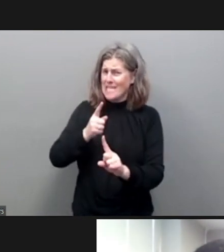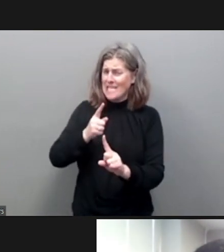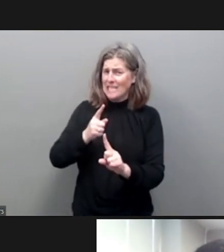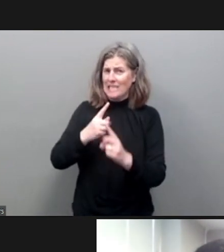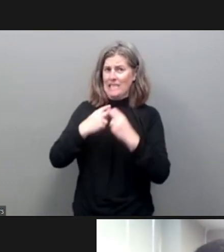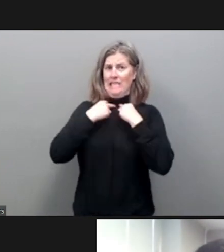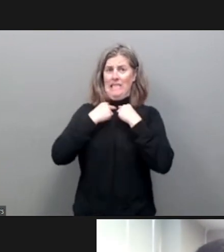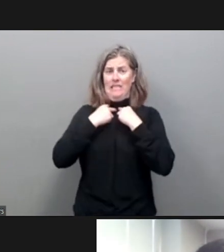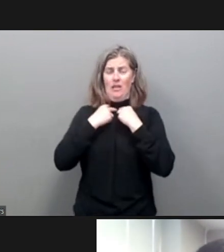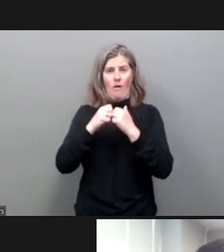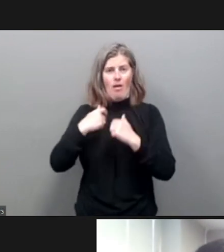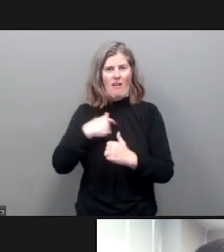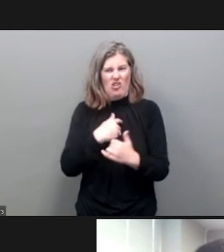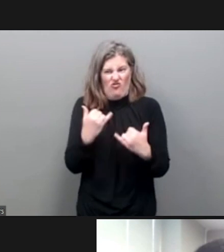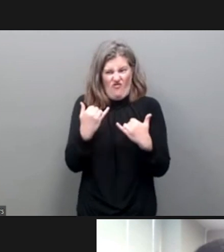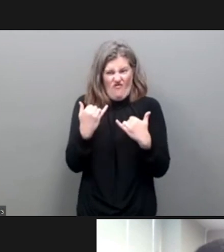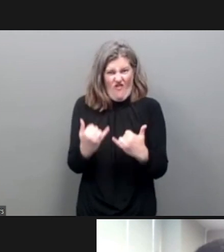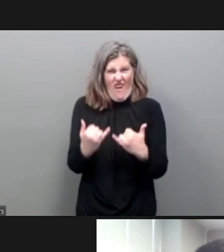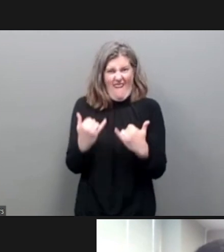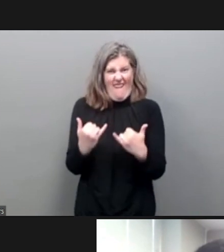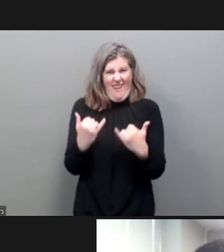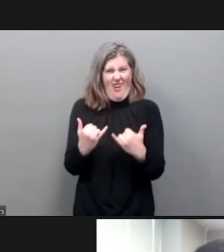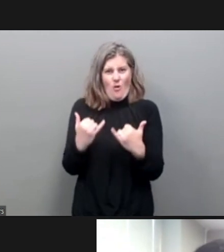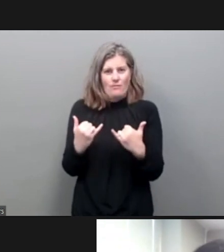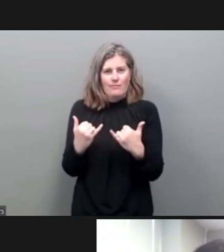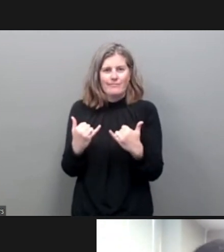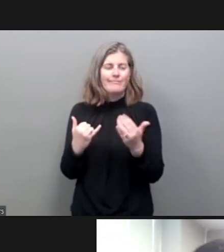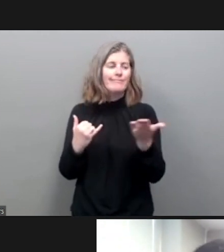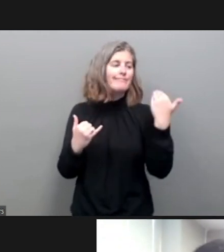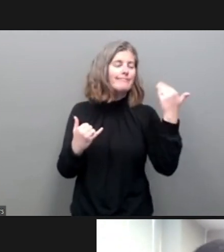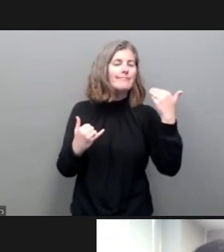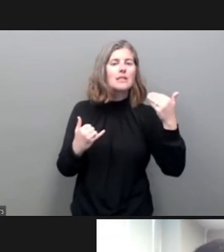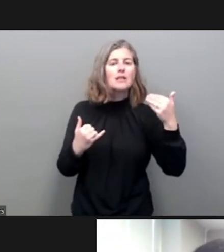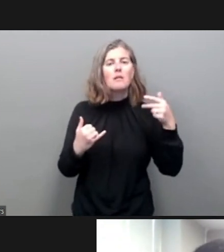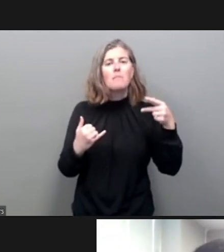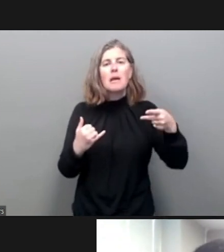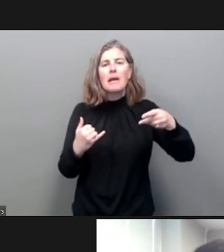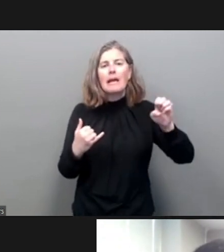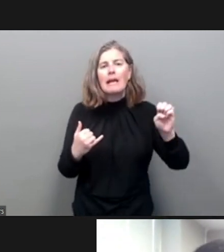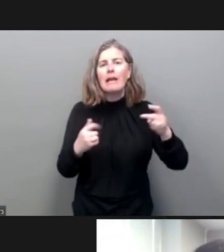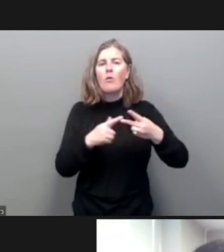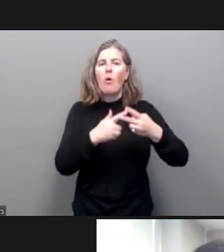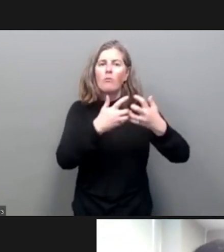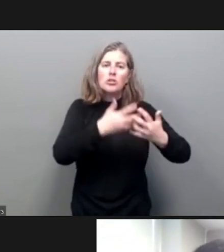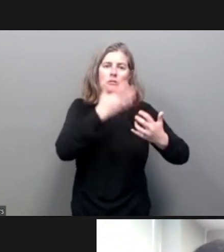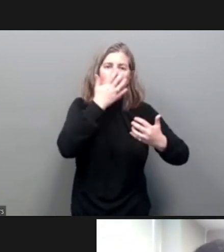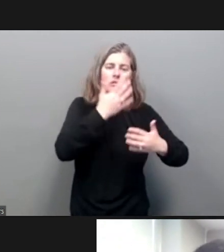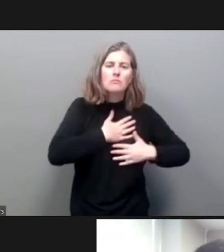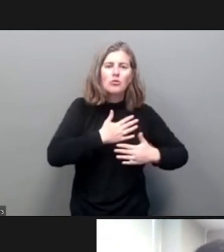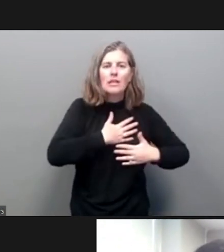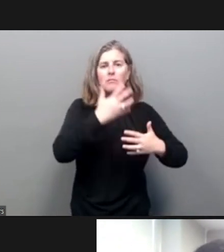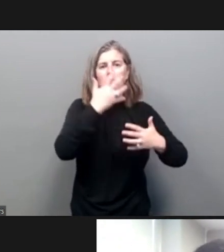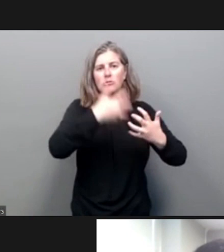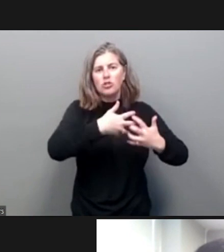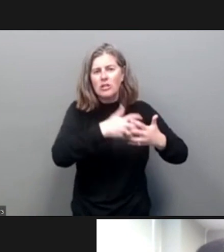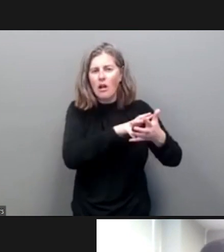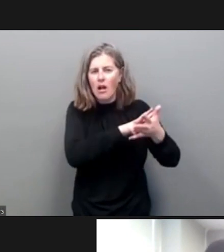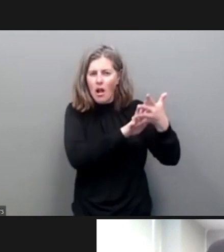right this minute, unlike the past when it was PPE or it was ventilators or whatever it is,